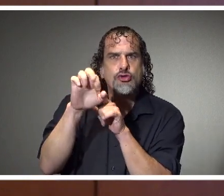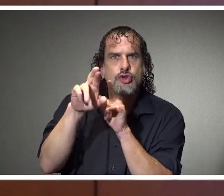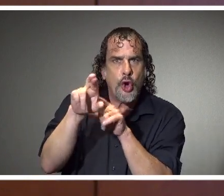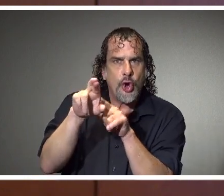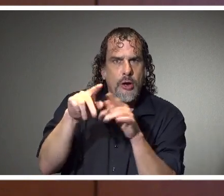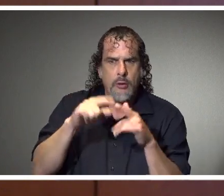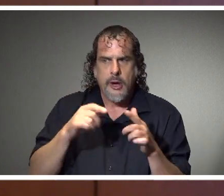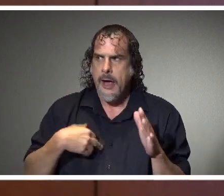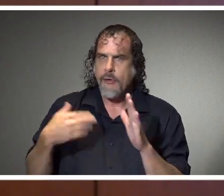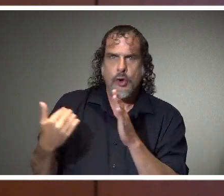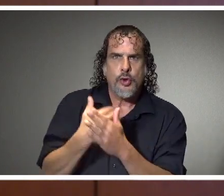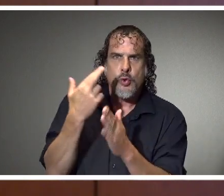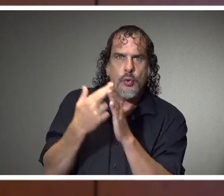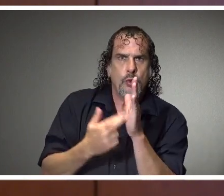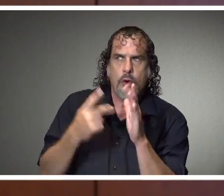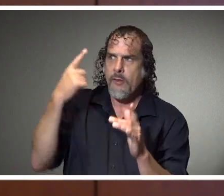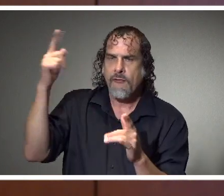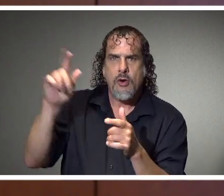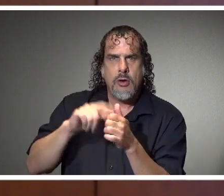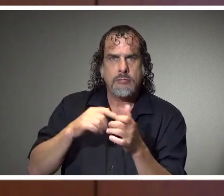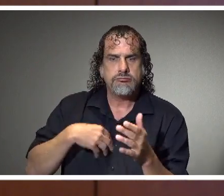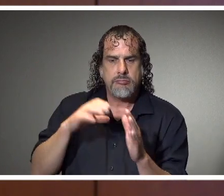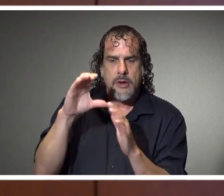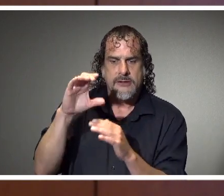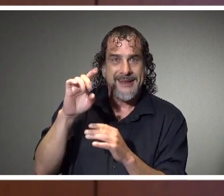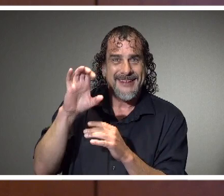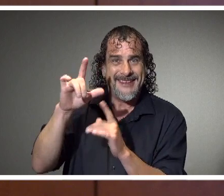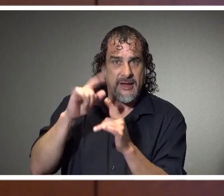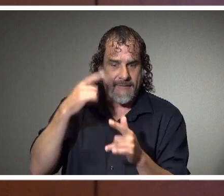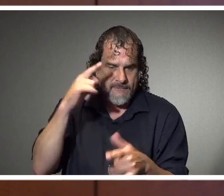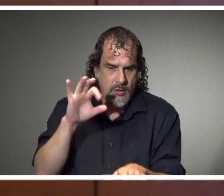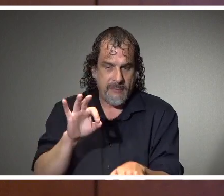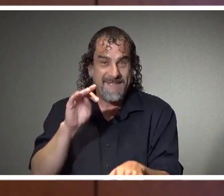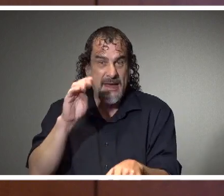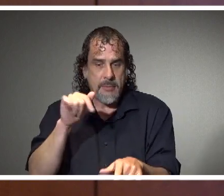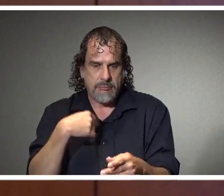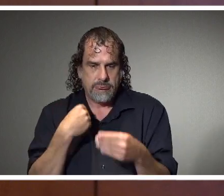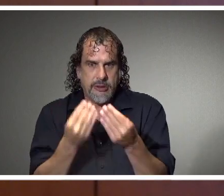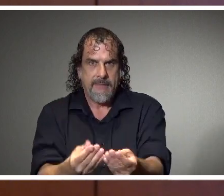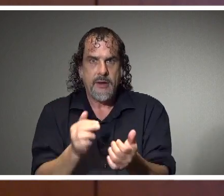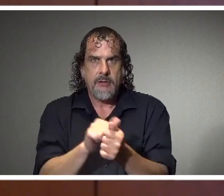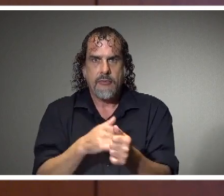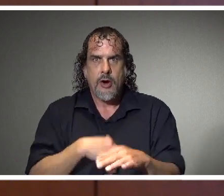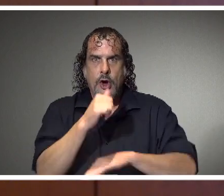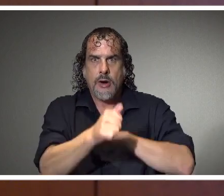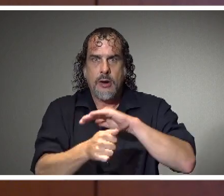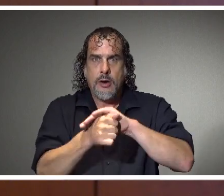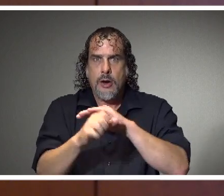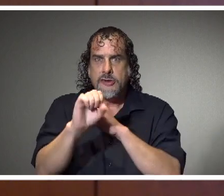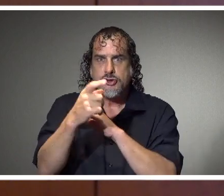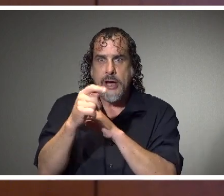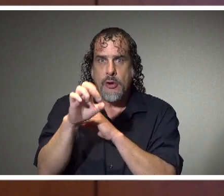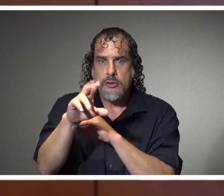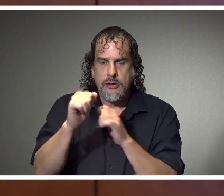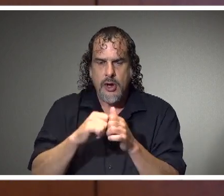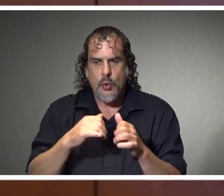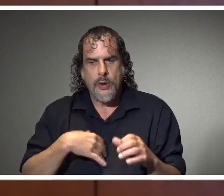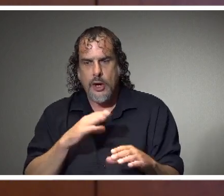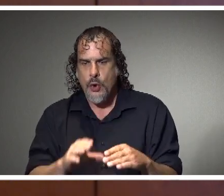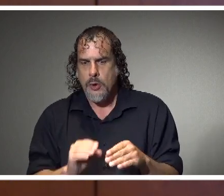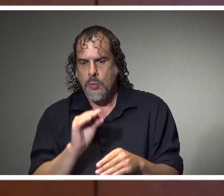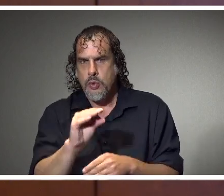We understand that our normal shelters are going to be at maybe 2/3 population or half of what we would normally be able to put